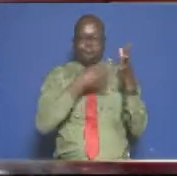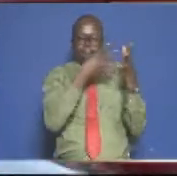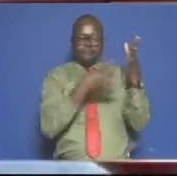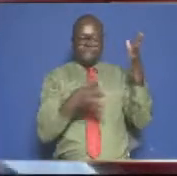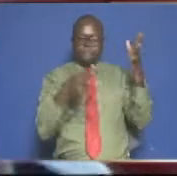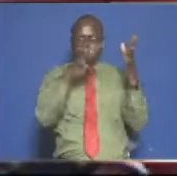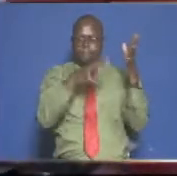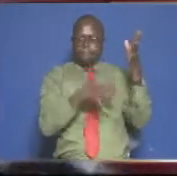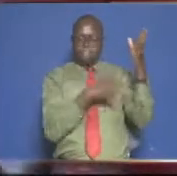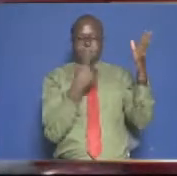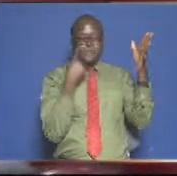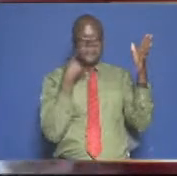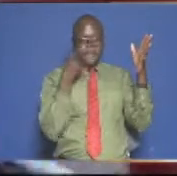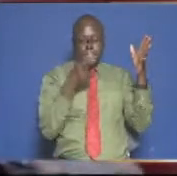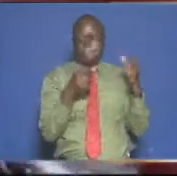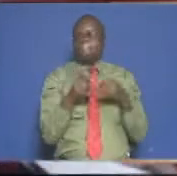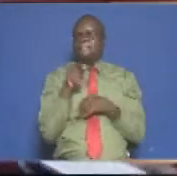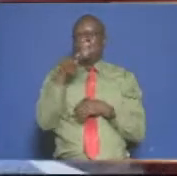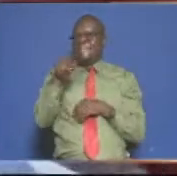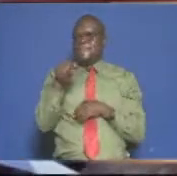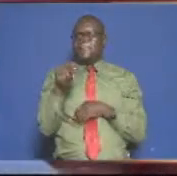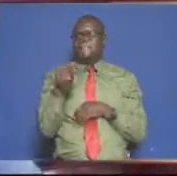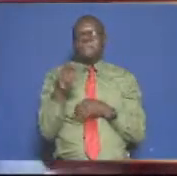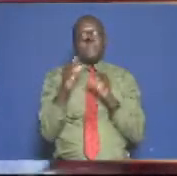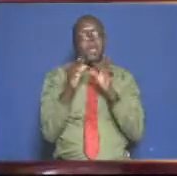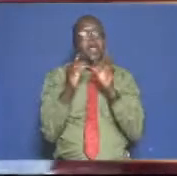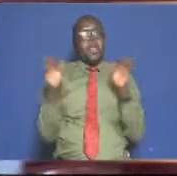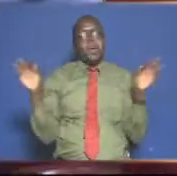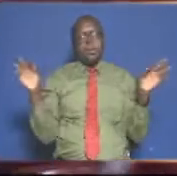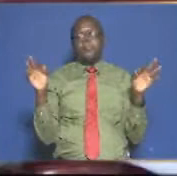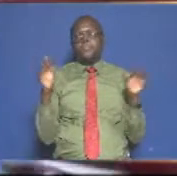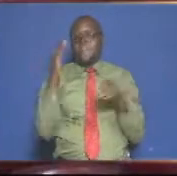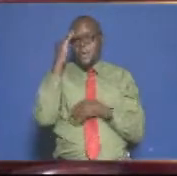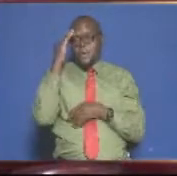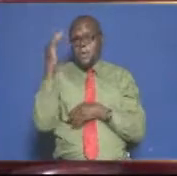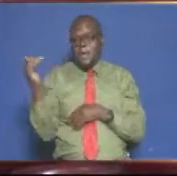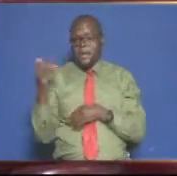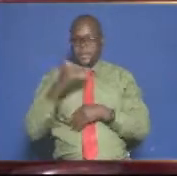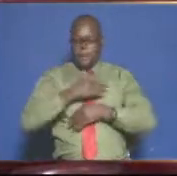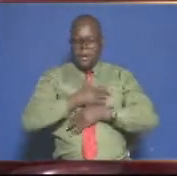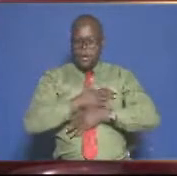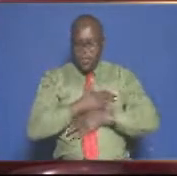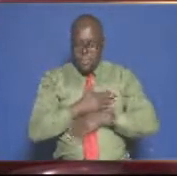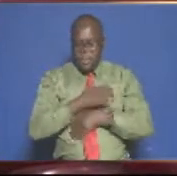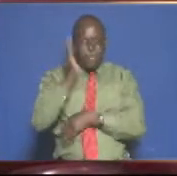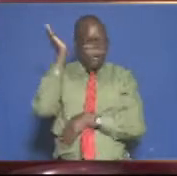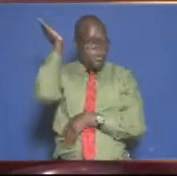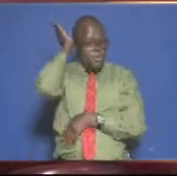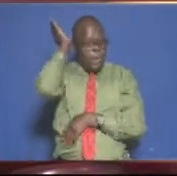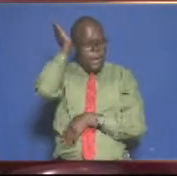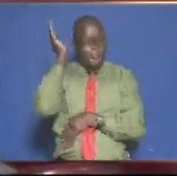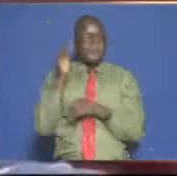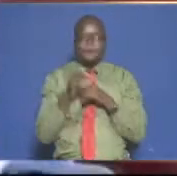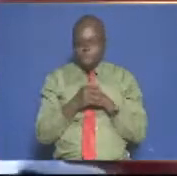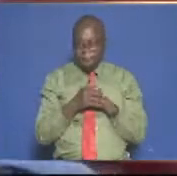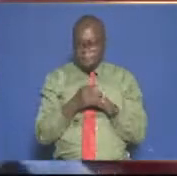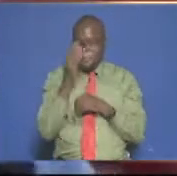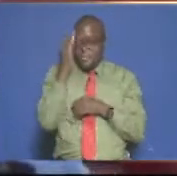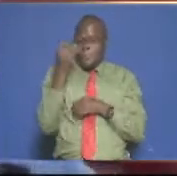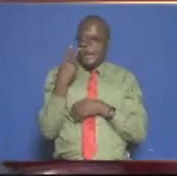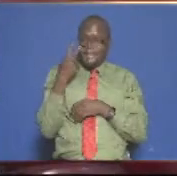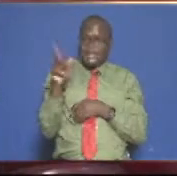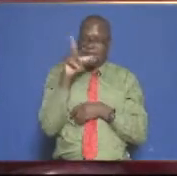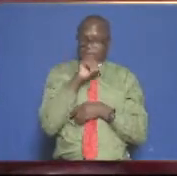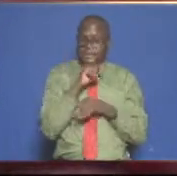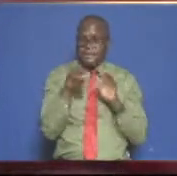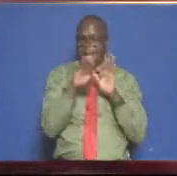below. Honorable Speaker, the list is a little bit too long, and maybe because Honorable Duale might be able, because he had seen the statement.